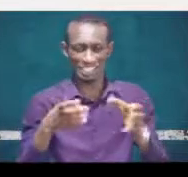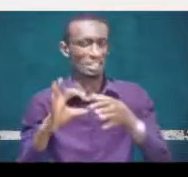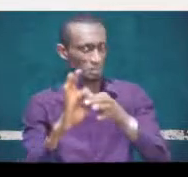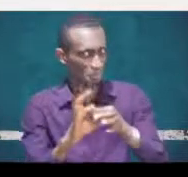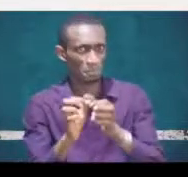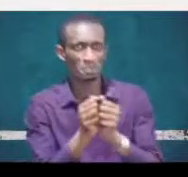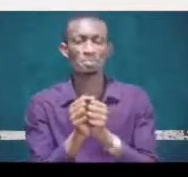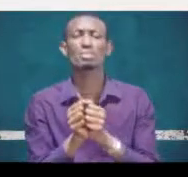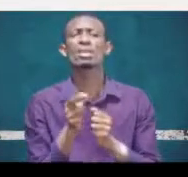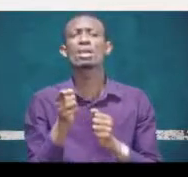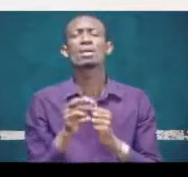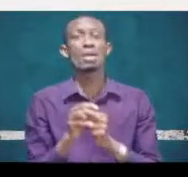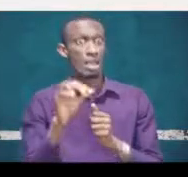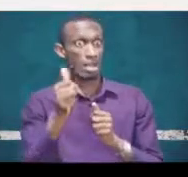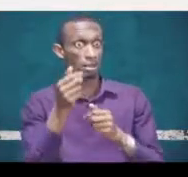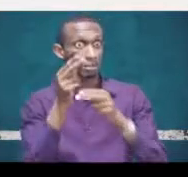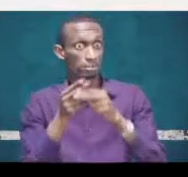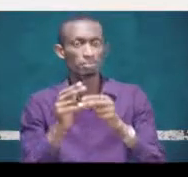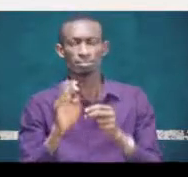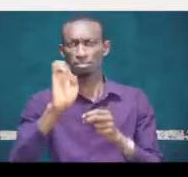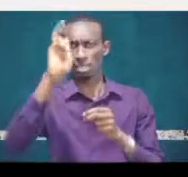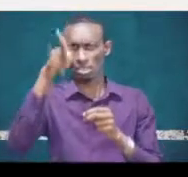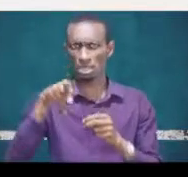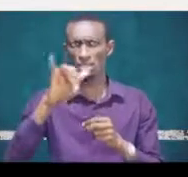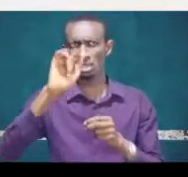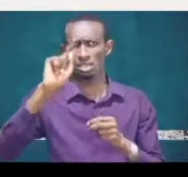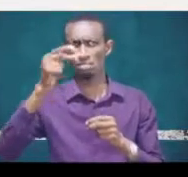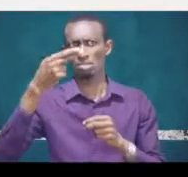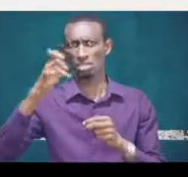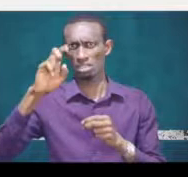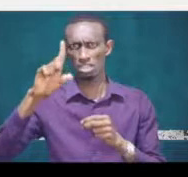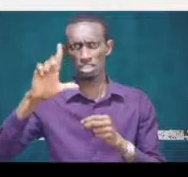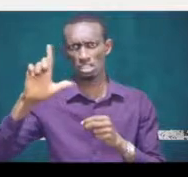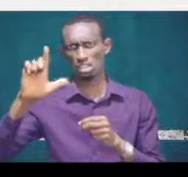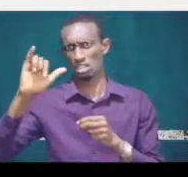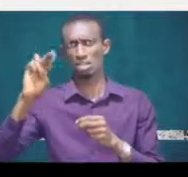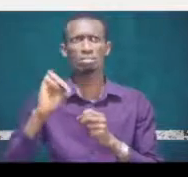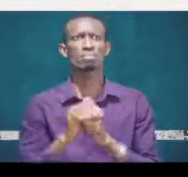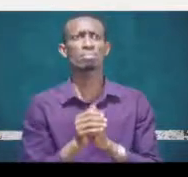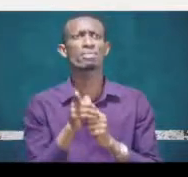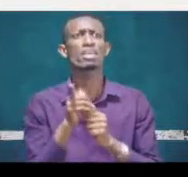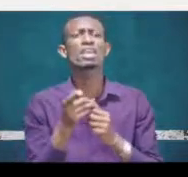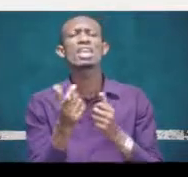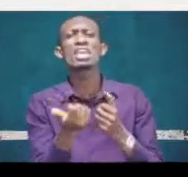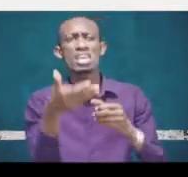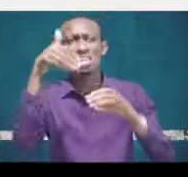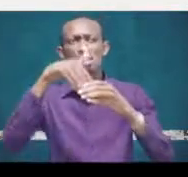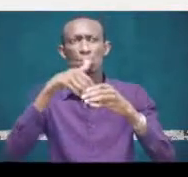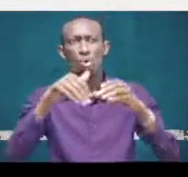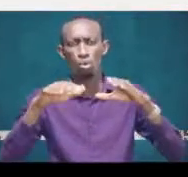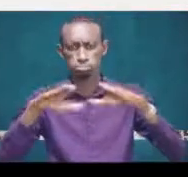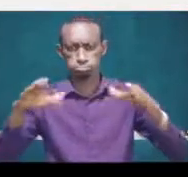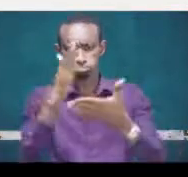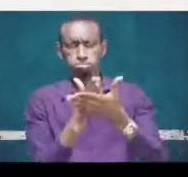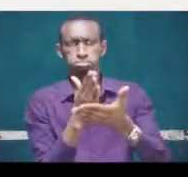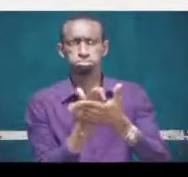have epithelium, which is divided into simple epithelium and stratified epithelium. When